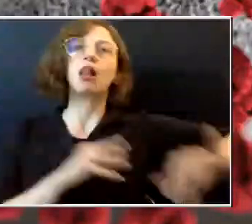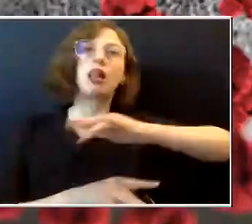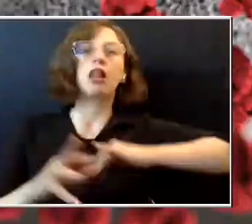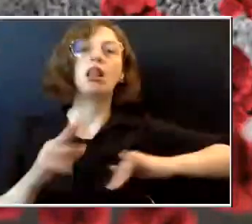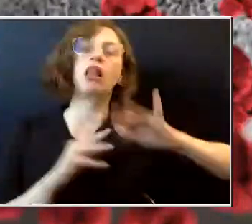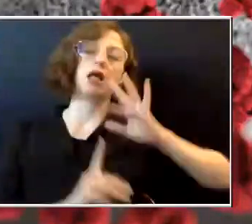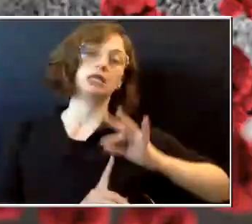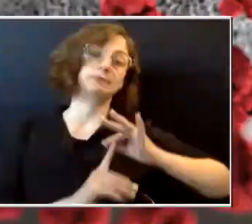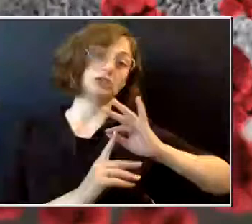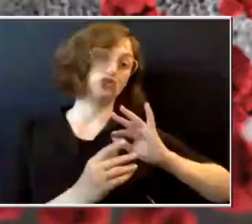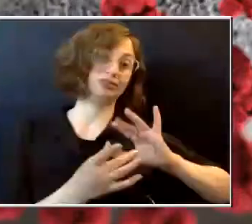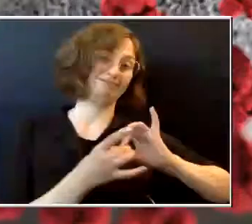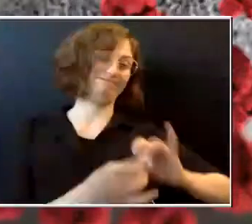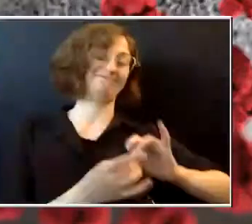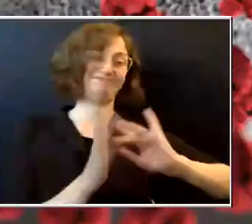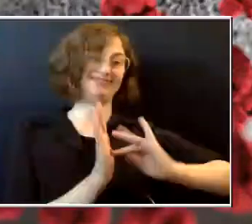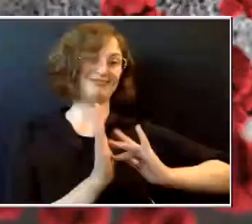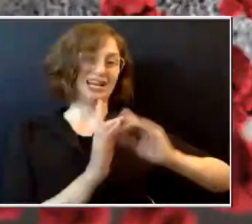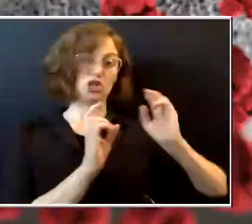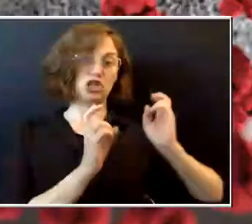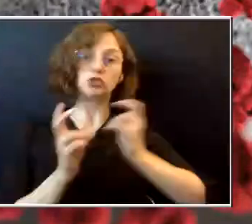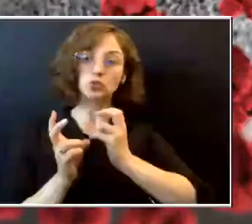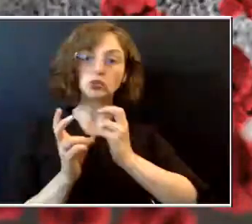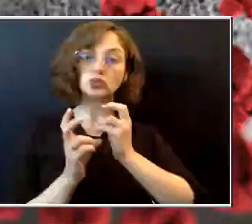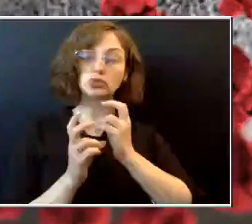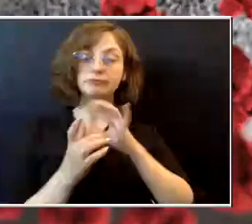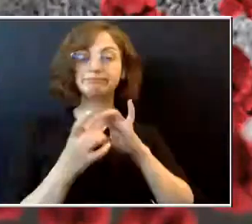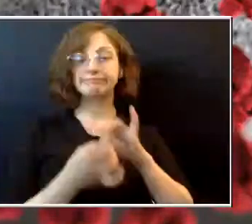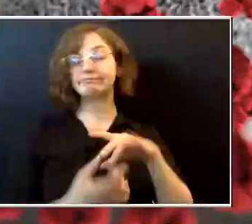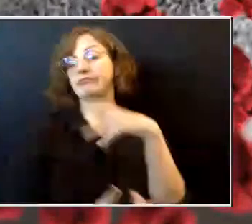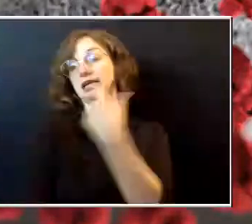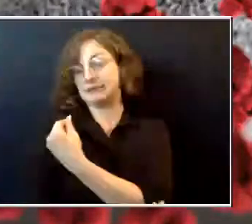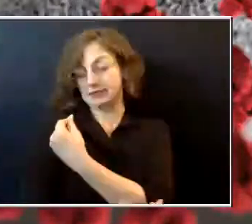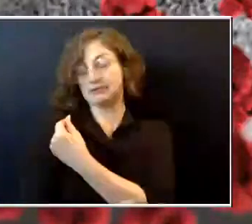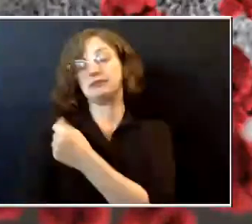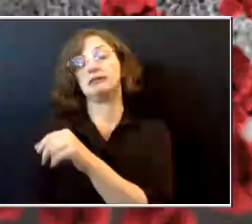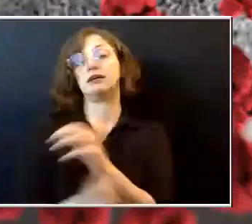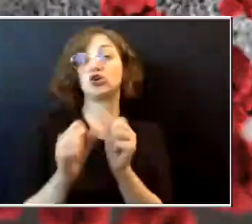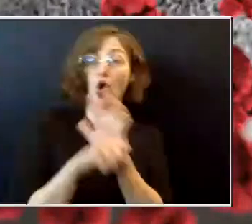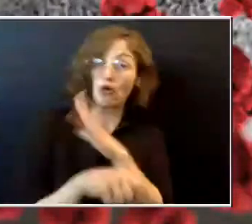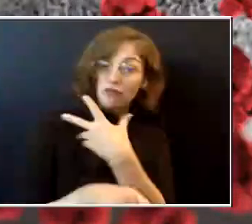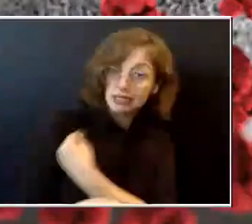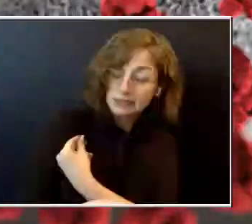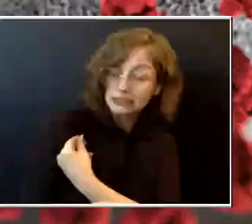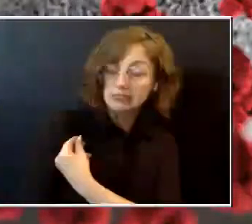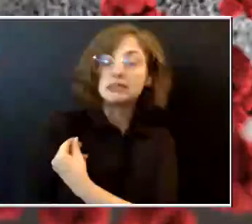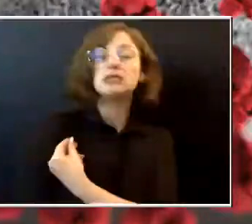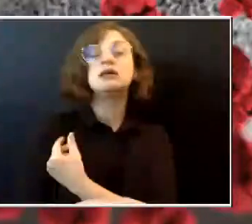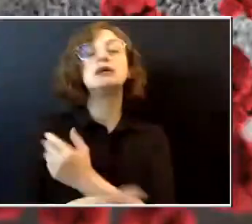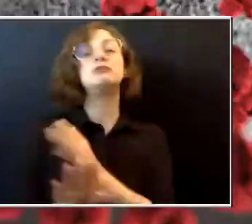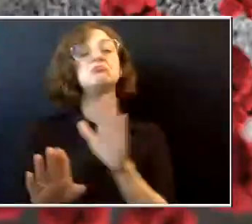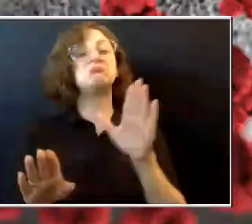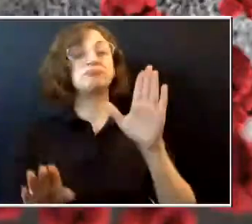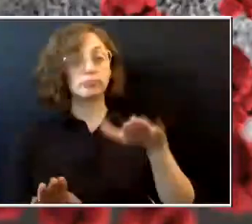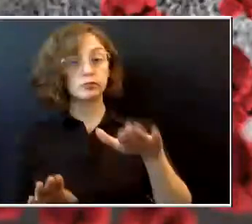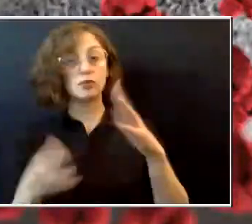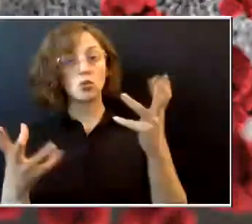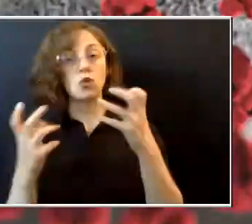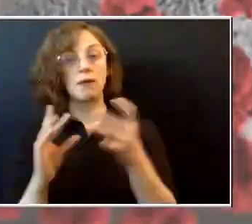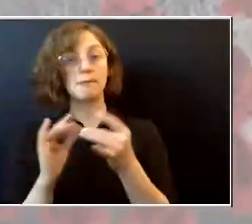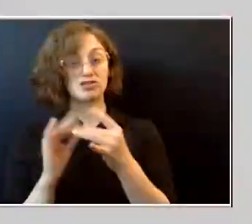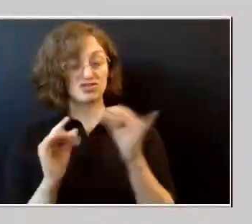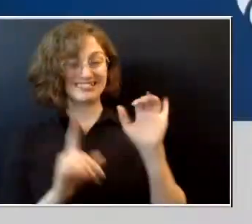especially regarding vaccination and including COVID vaccination. Now, we would say that this was a study done